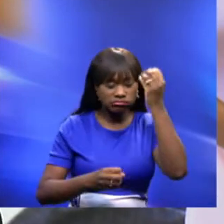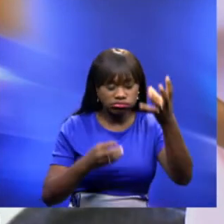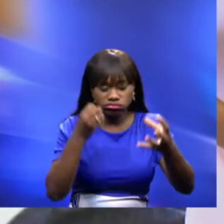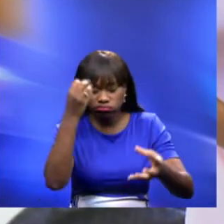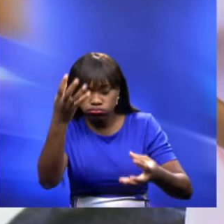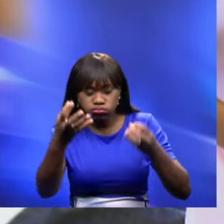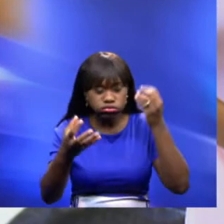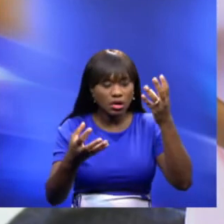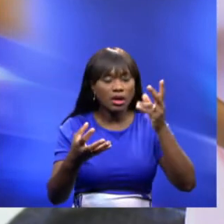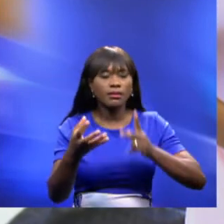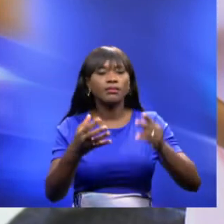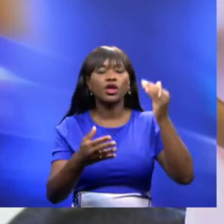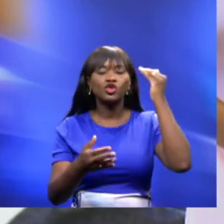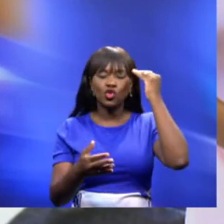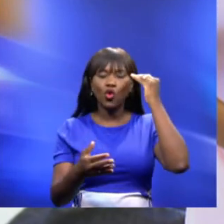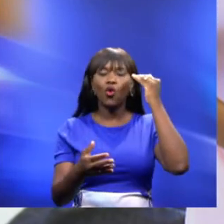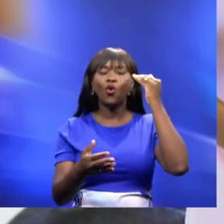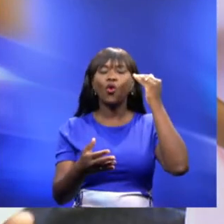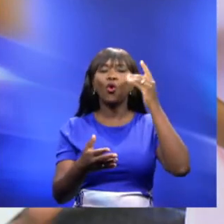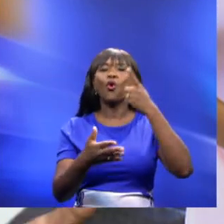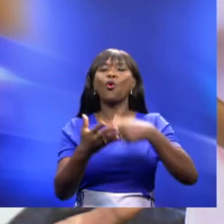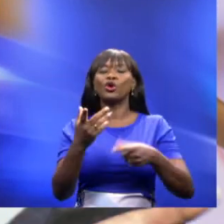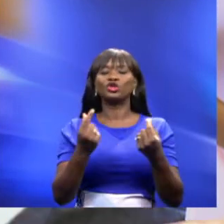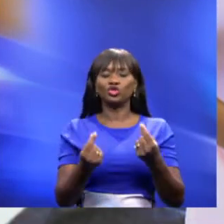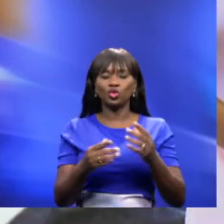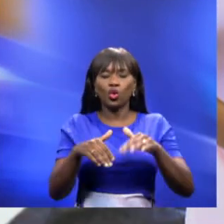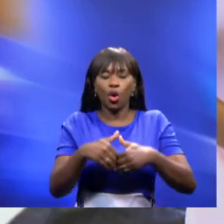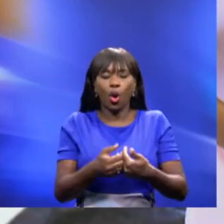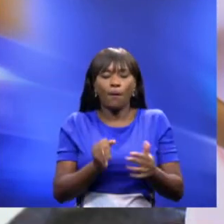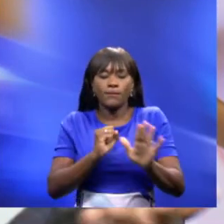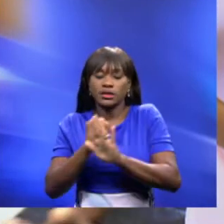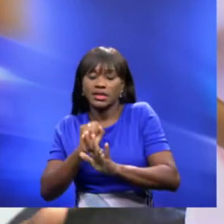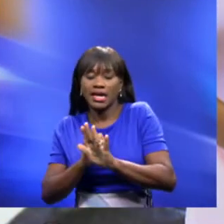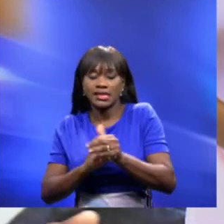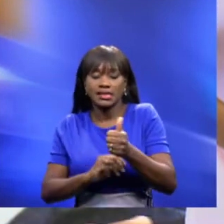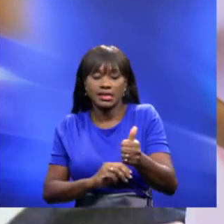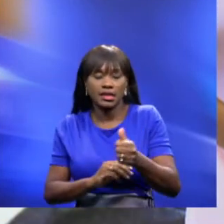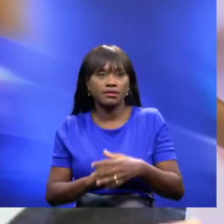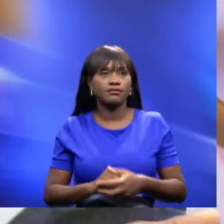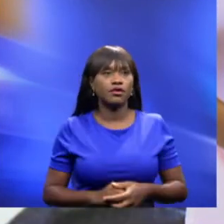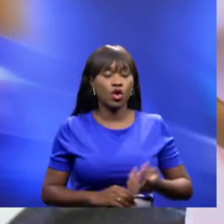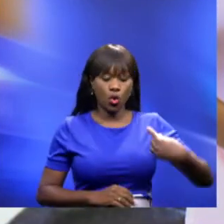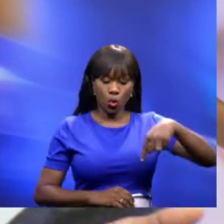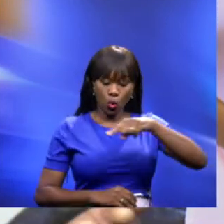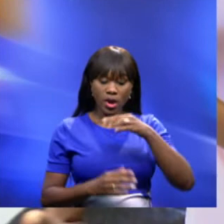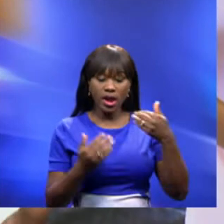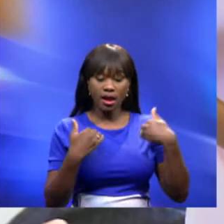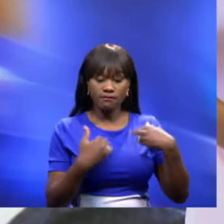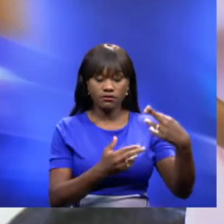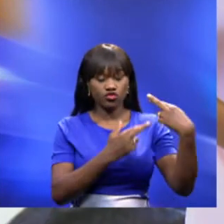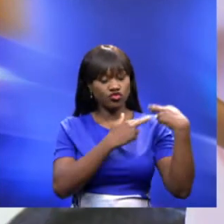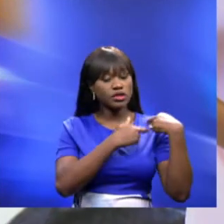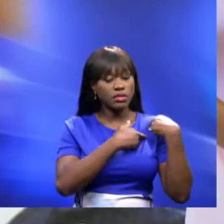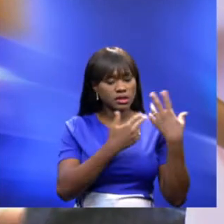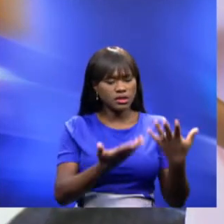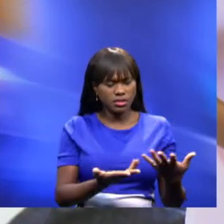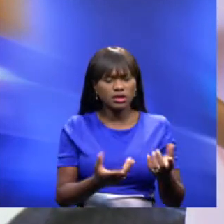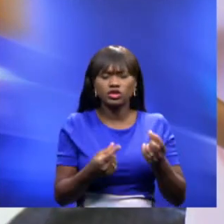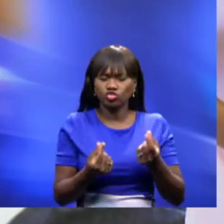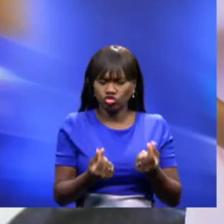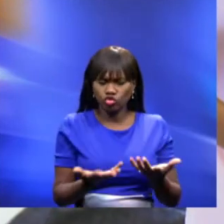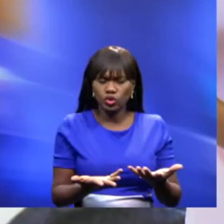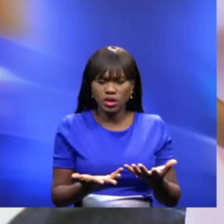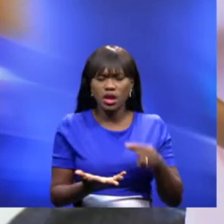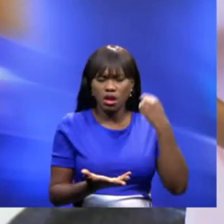now know what to do and protect themselves. As Charles said, we have a role to play, and we are playing a role in the context